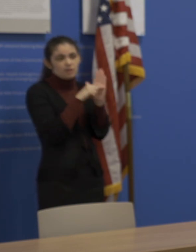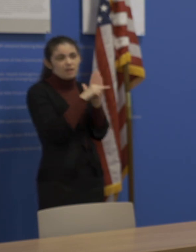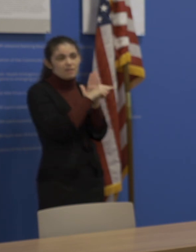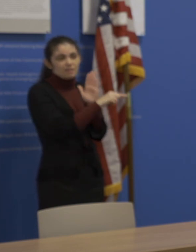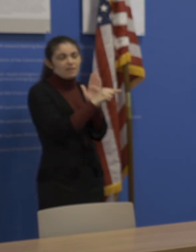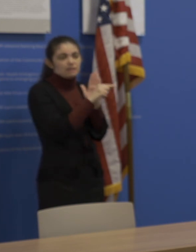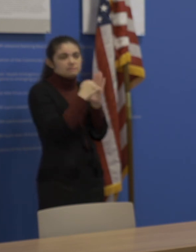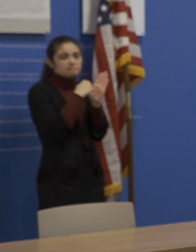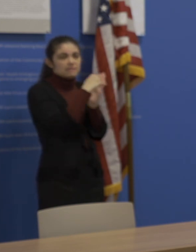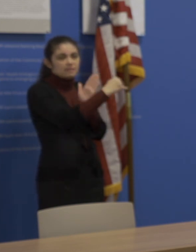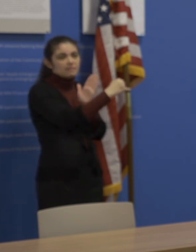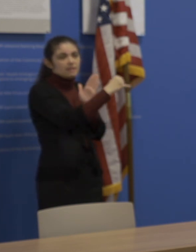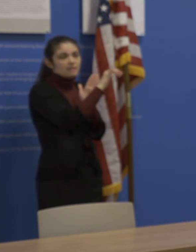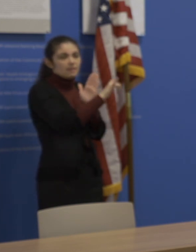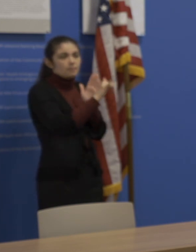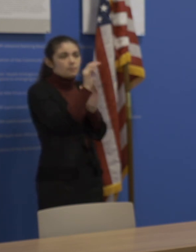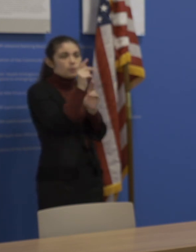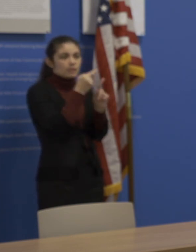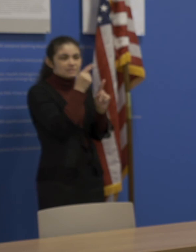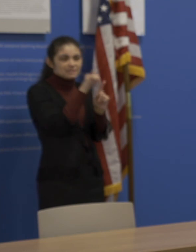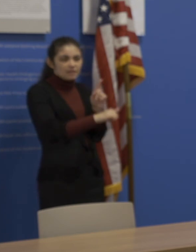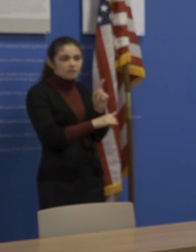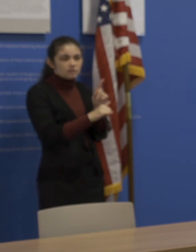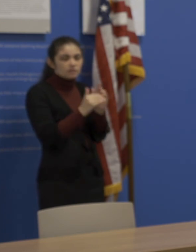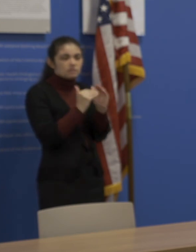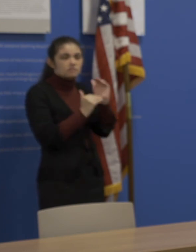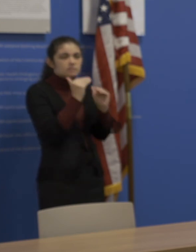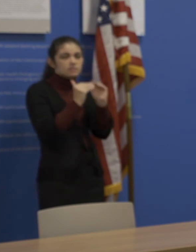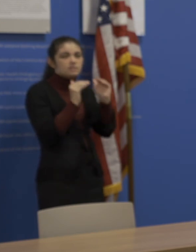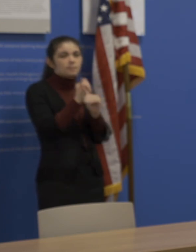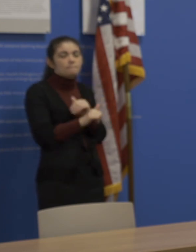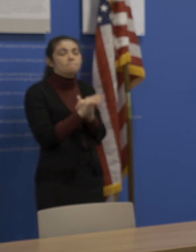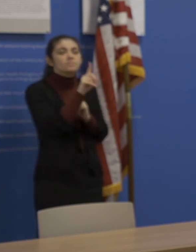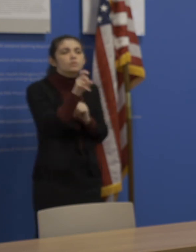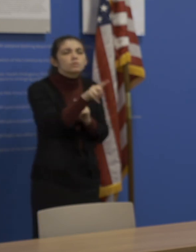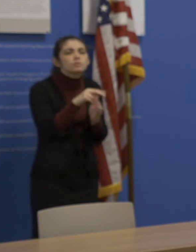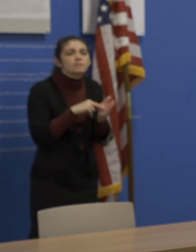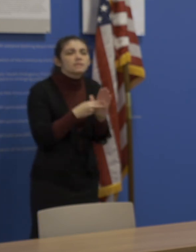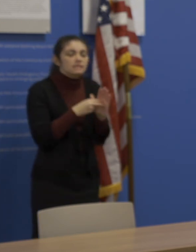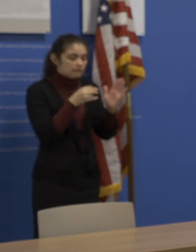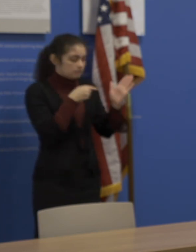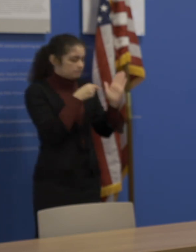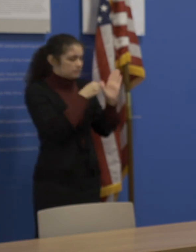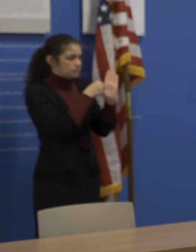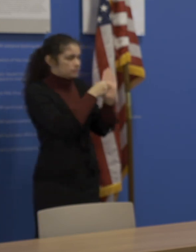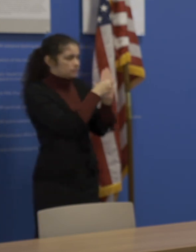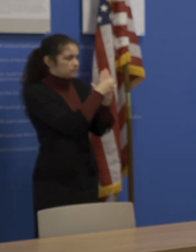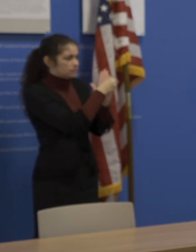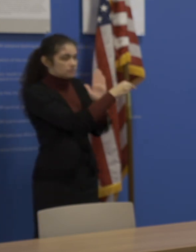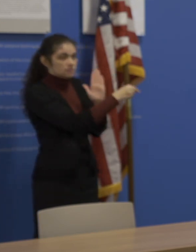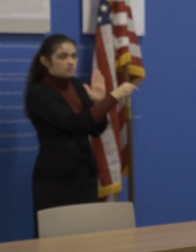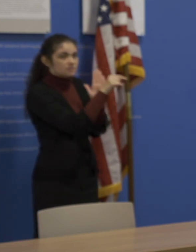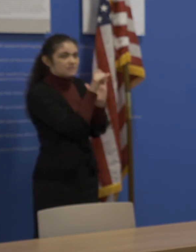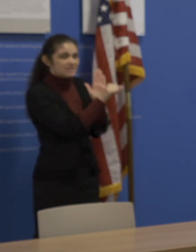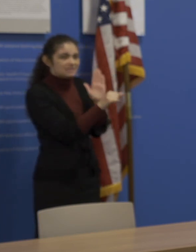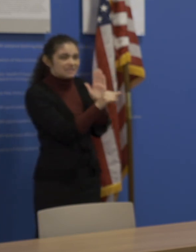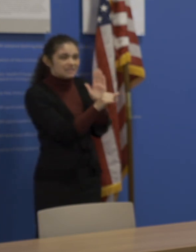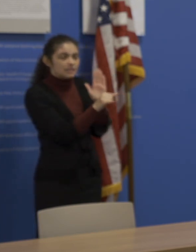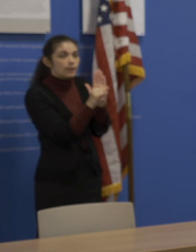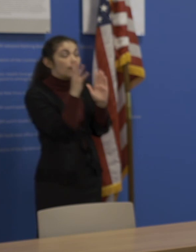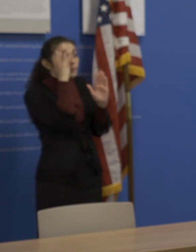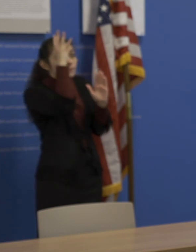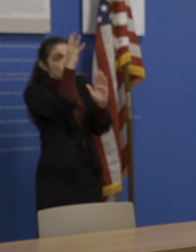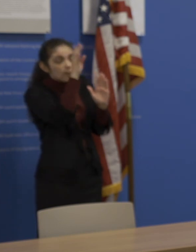that point, or, you know what I'm saying, is it averaged out? Somehow? Yeah, so the question is that dotted line I gave you, which is really just a